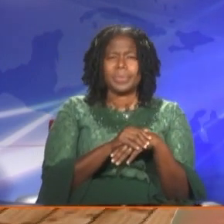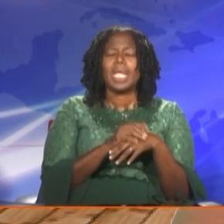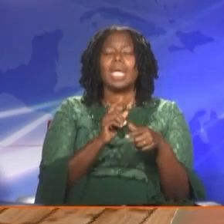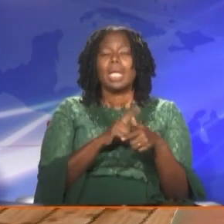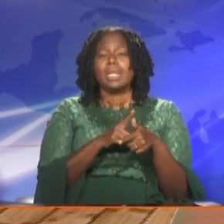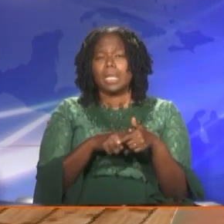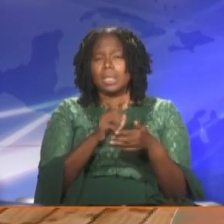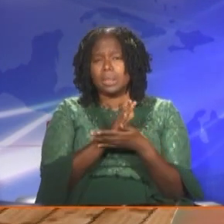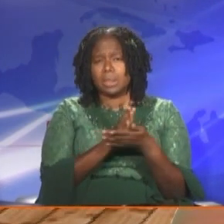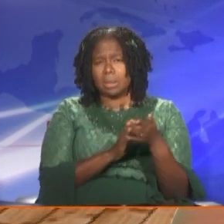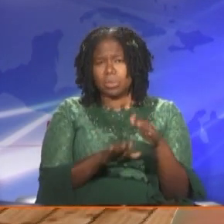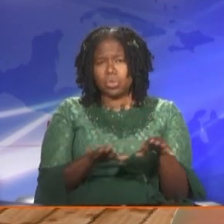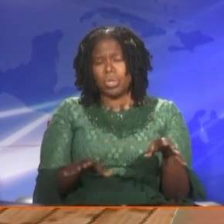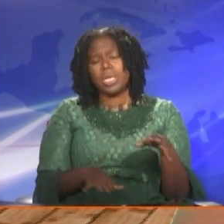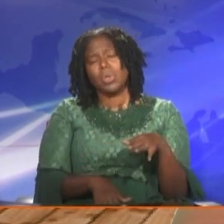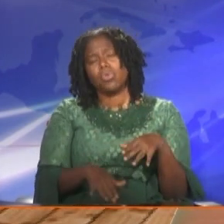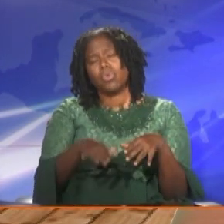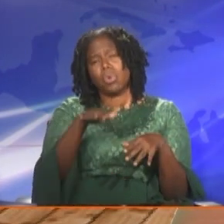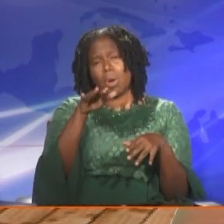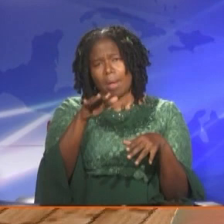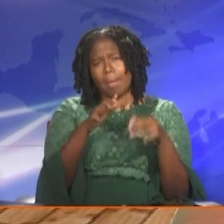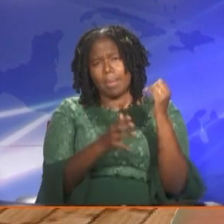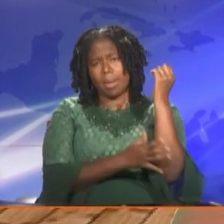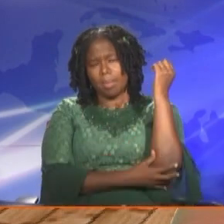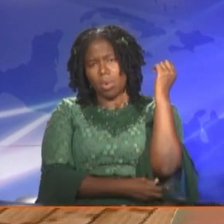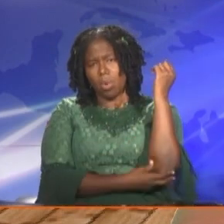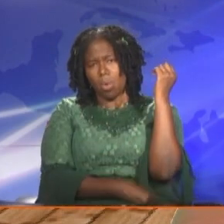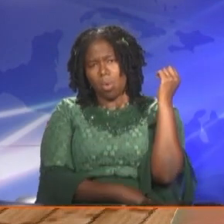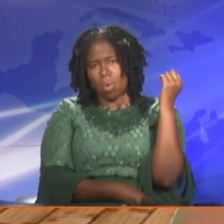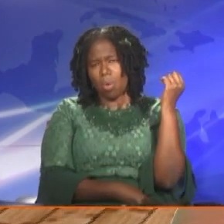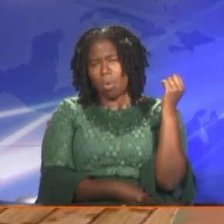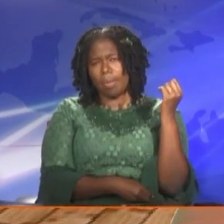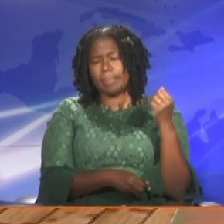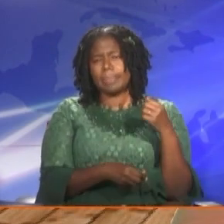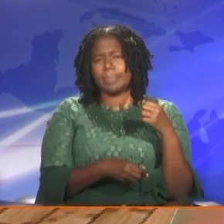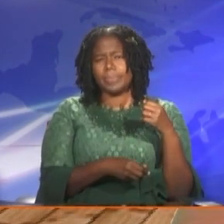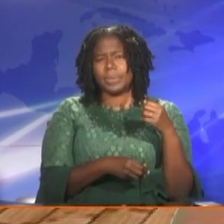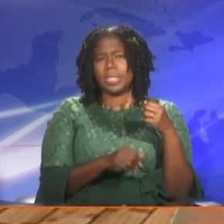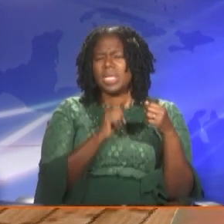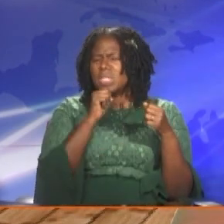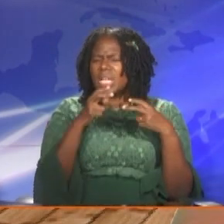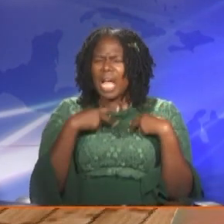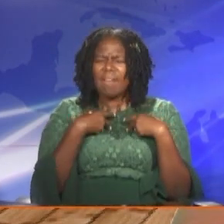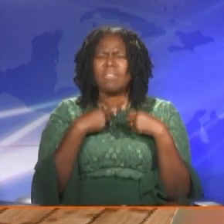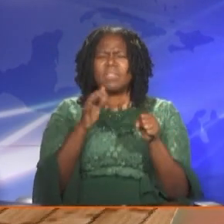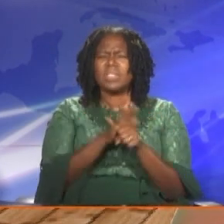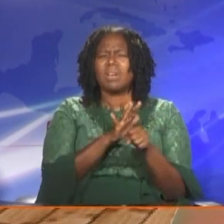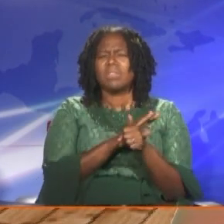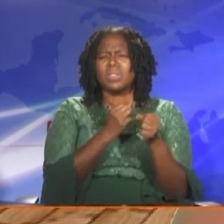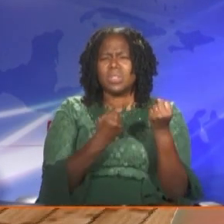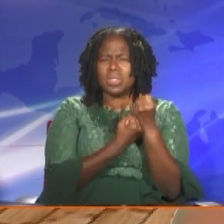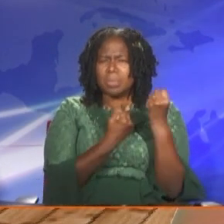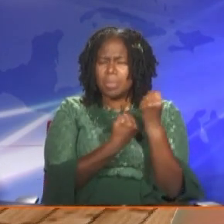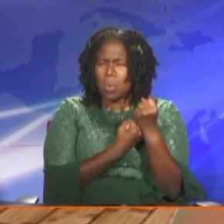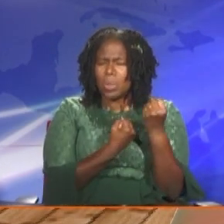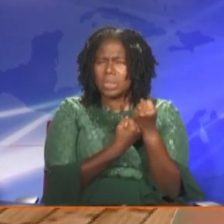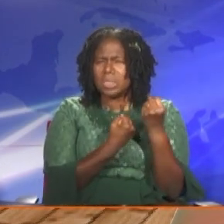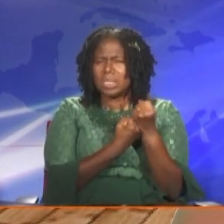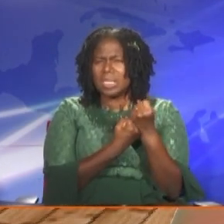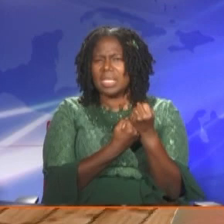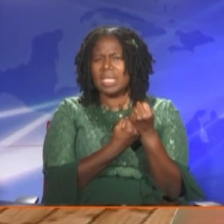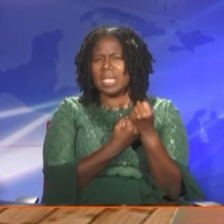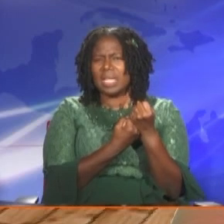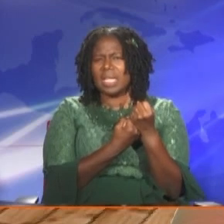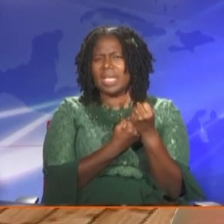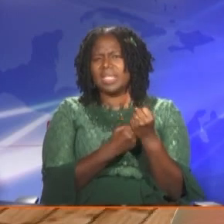homes or growing up in poverty would not have that kind of support to go the further way, the